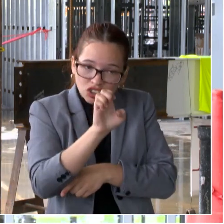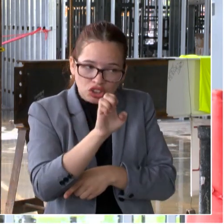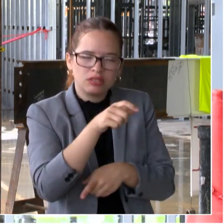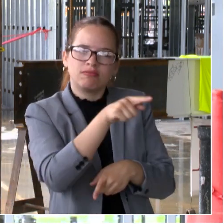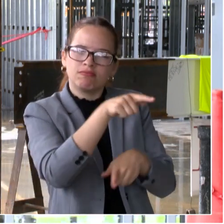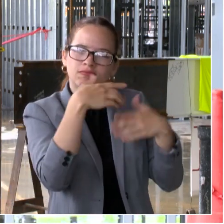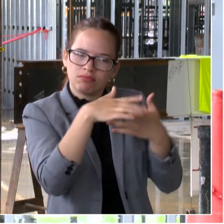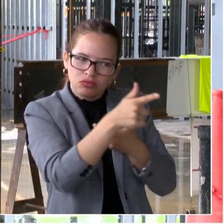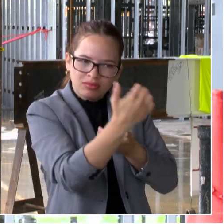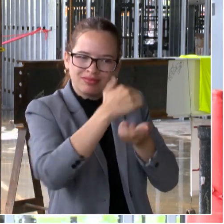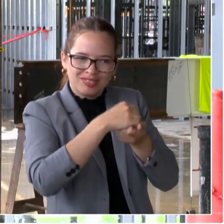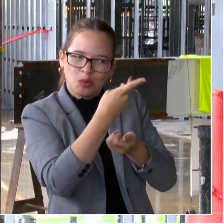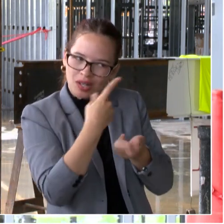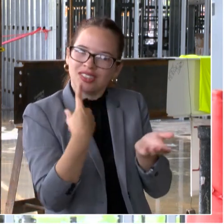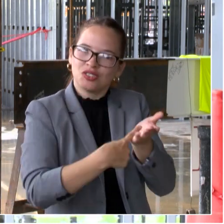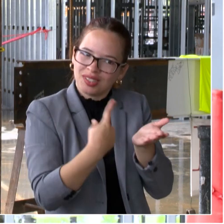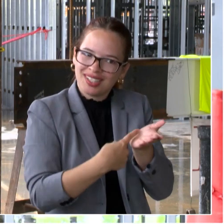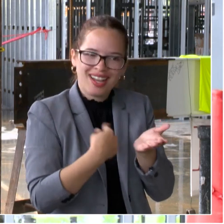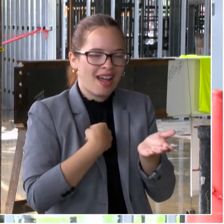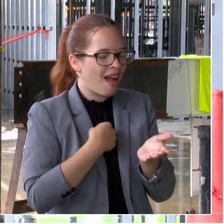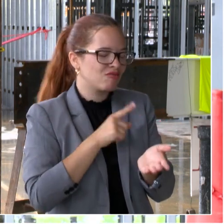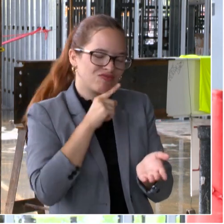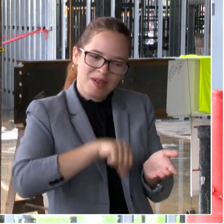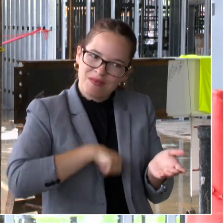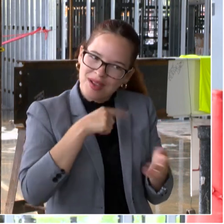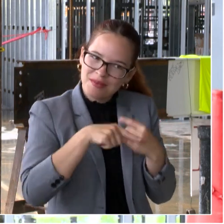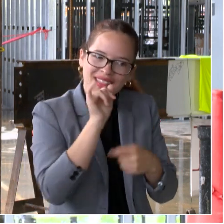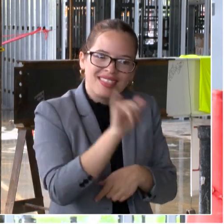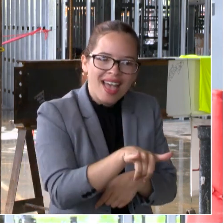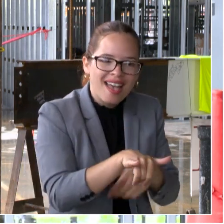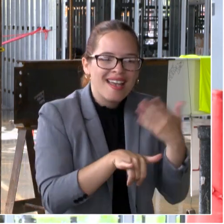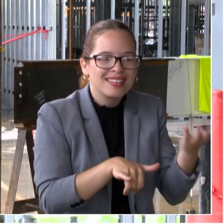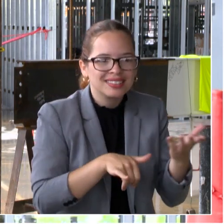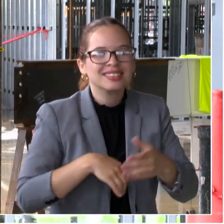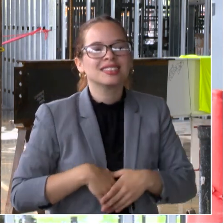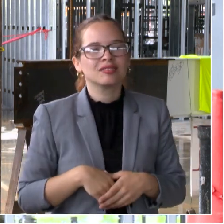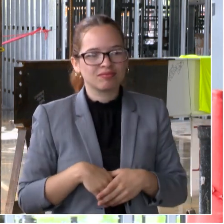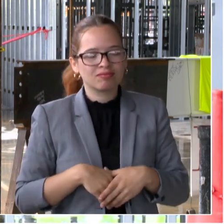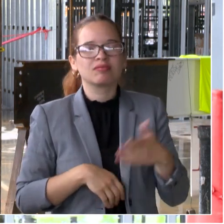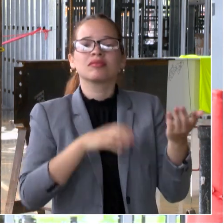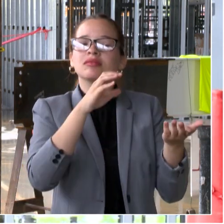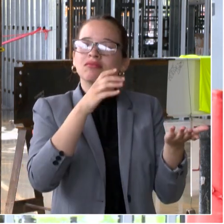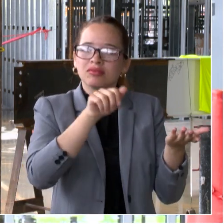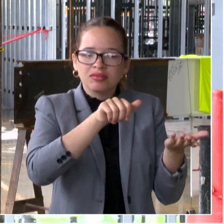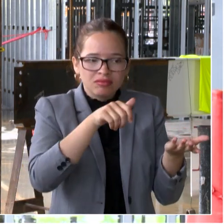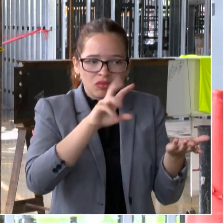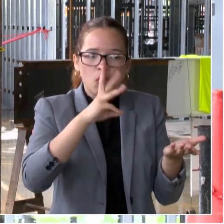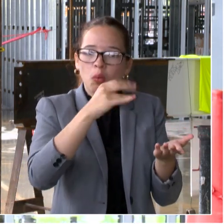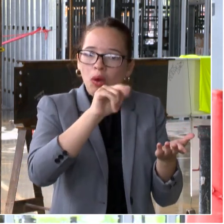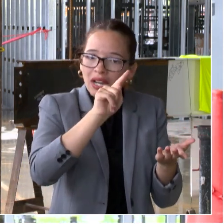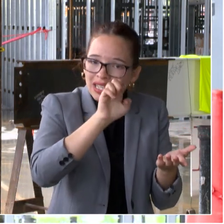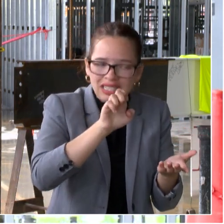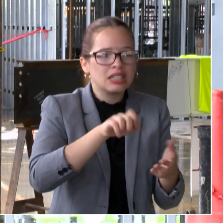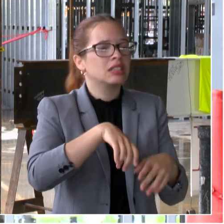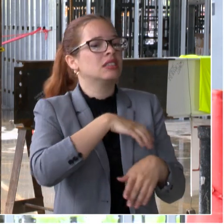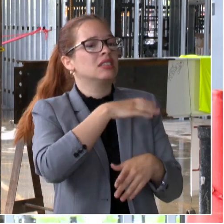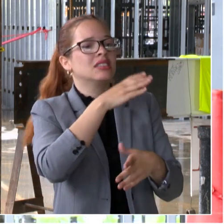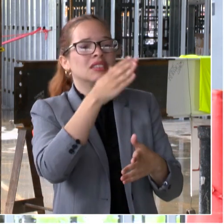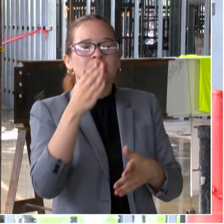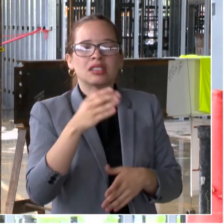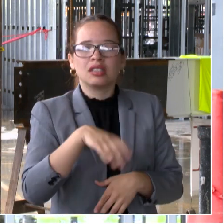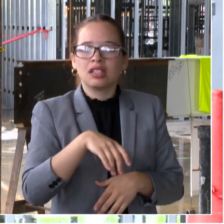Mayor Bowser for her trust and partnership with us. I want to thank Deputy Mayor Turnage, as we had many tough discussions